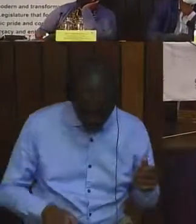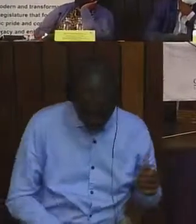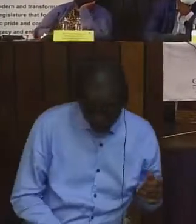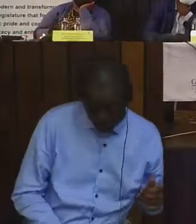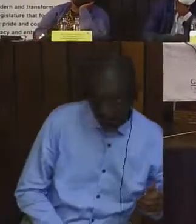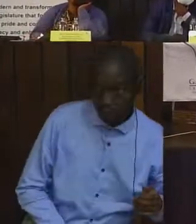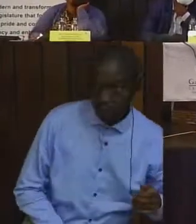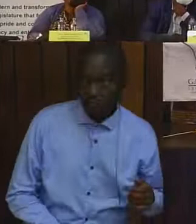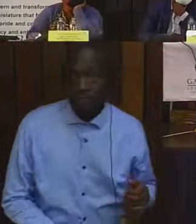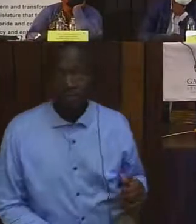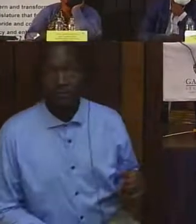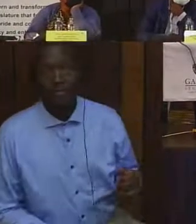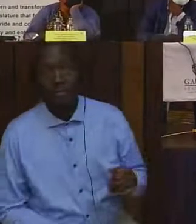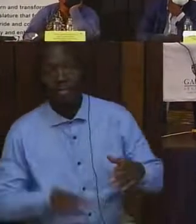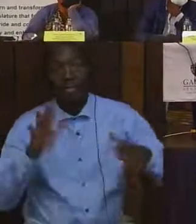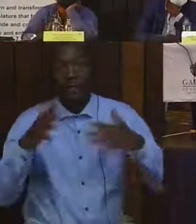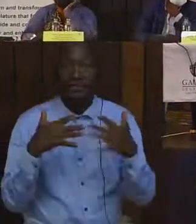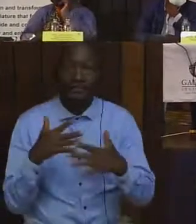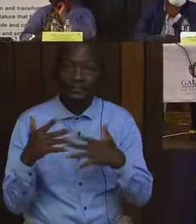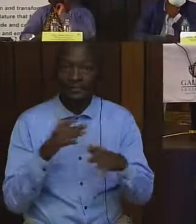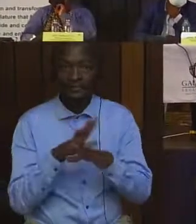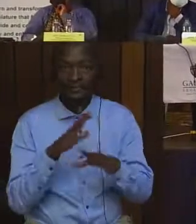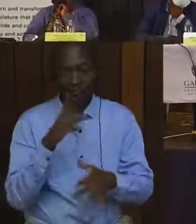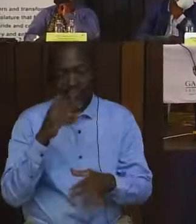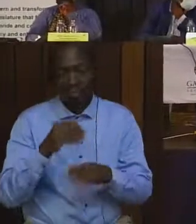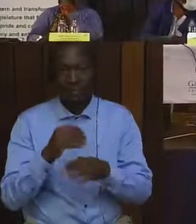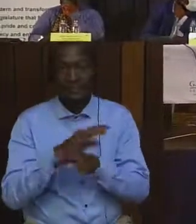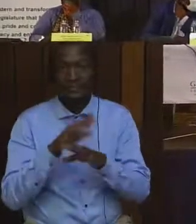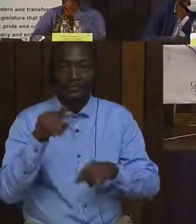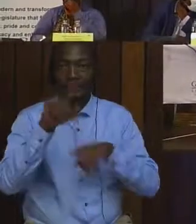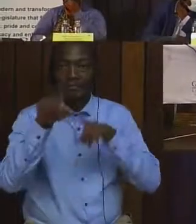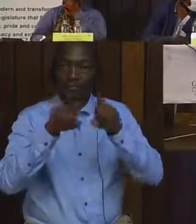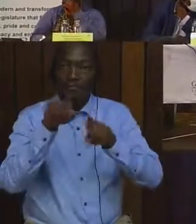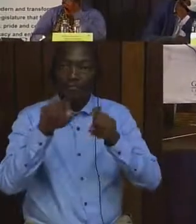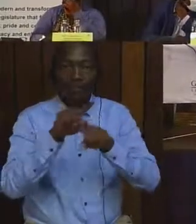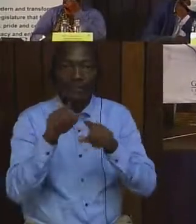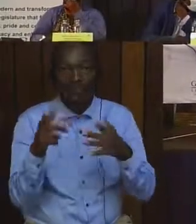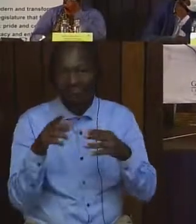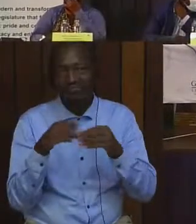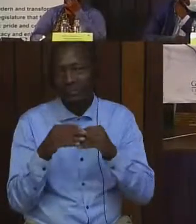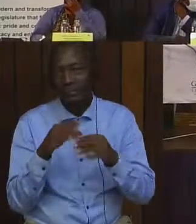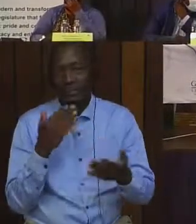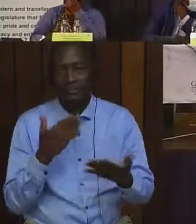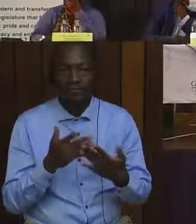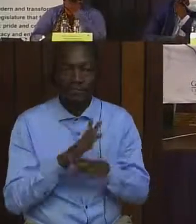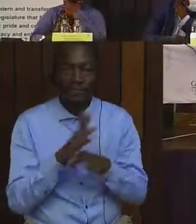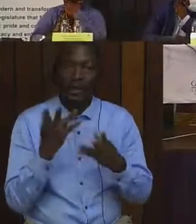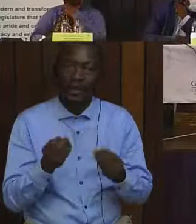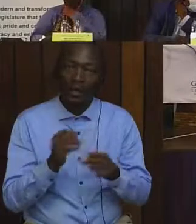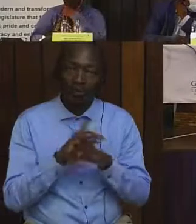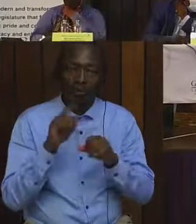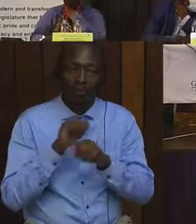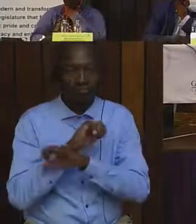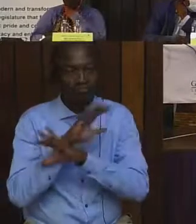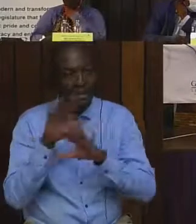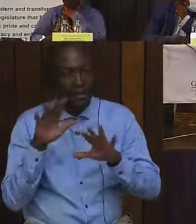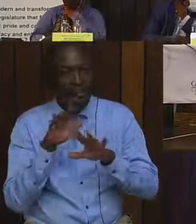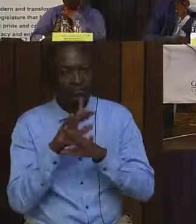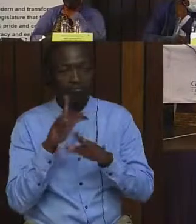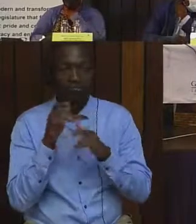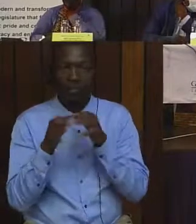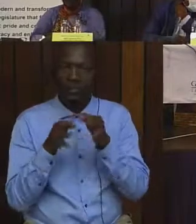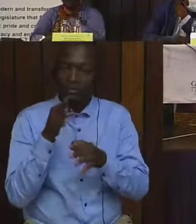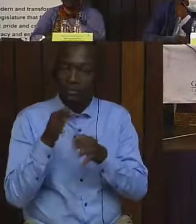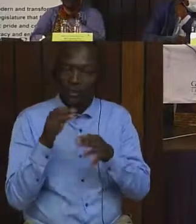sent to the department, are there any additional questions that members may have or clarity where they would want clarity on